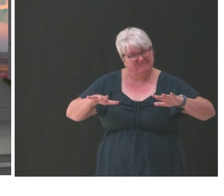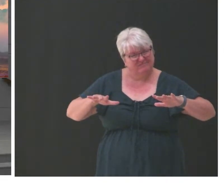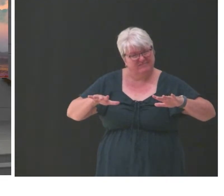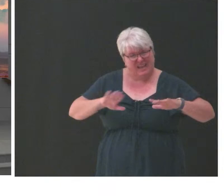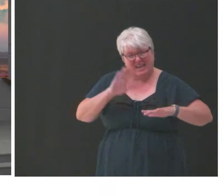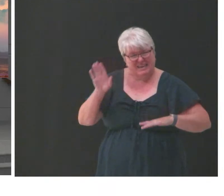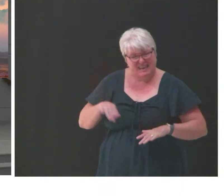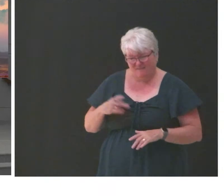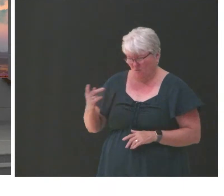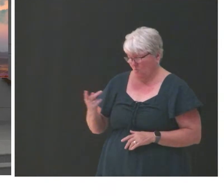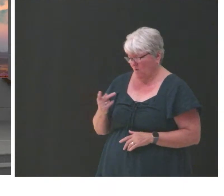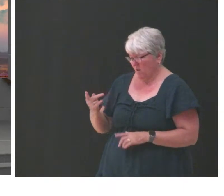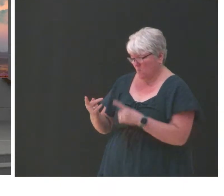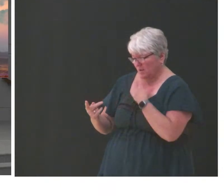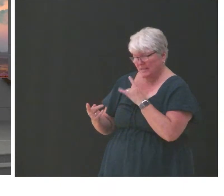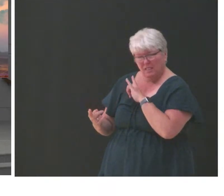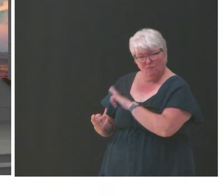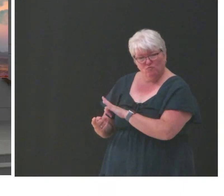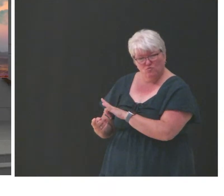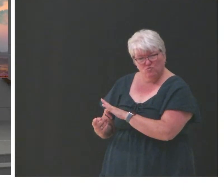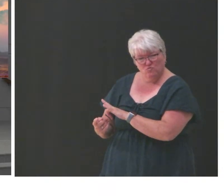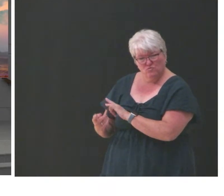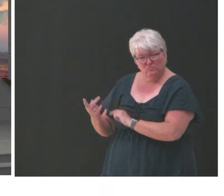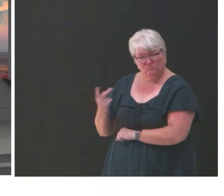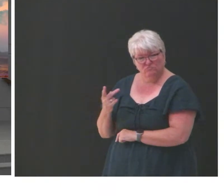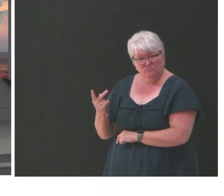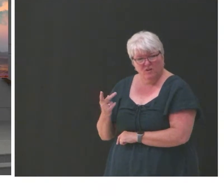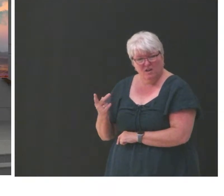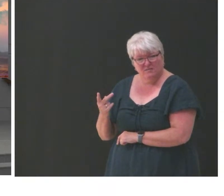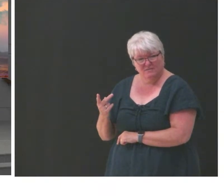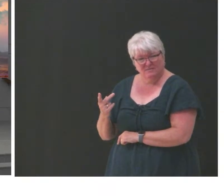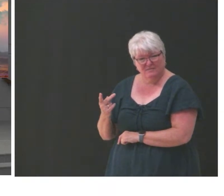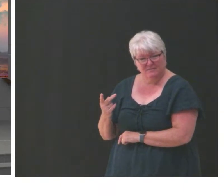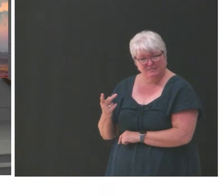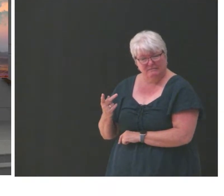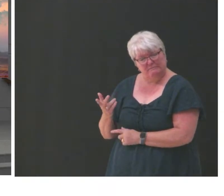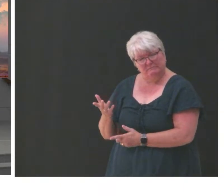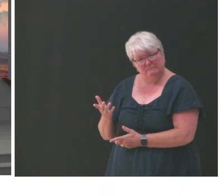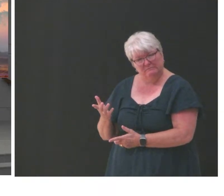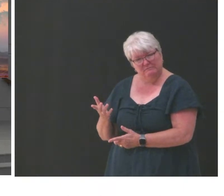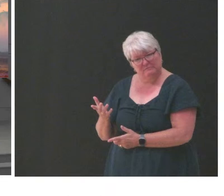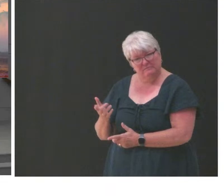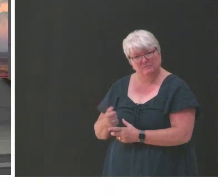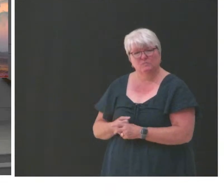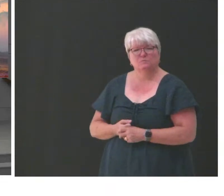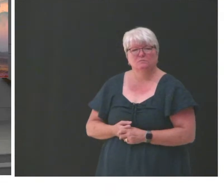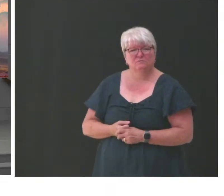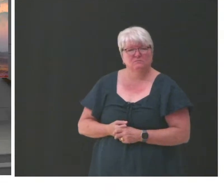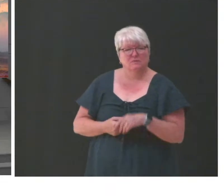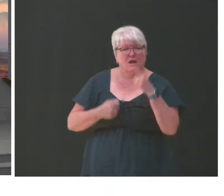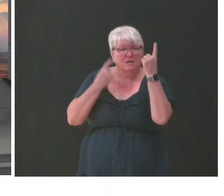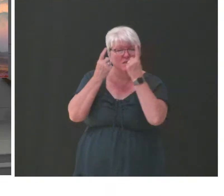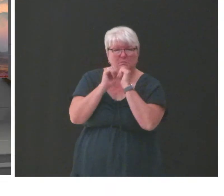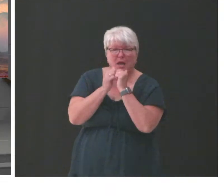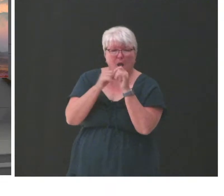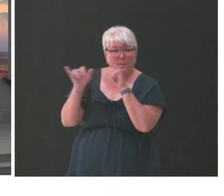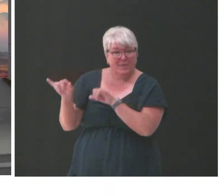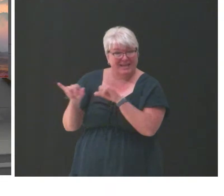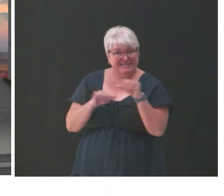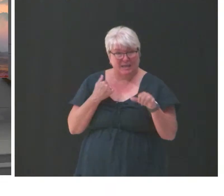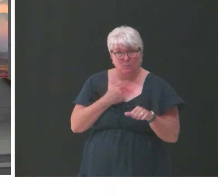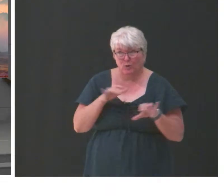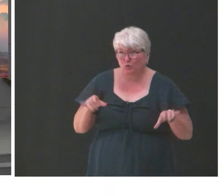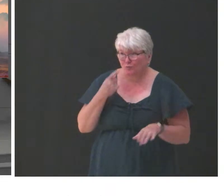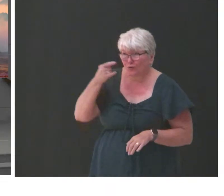and I never tell her when it's just us that I love her, think about how that's the same that we do to God